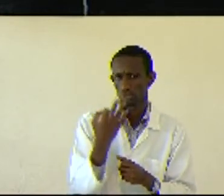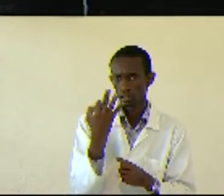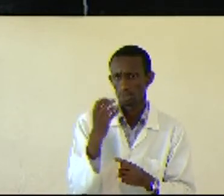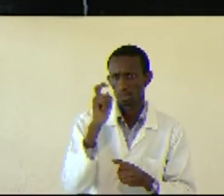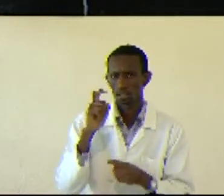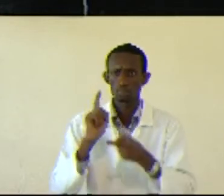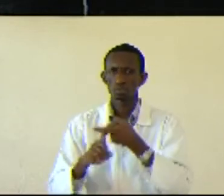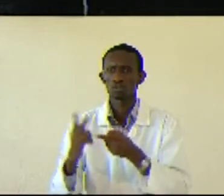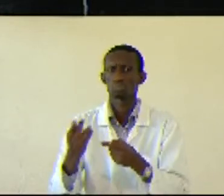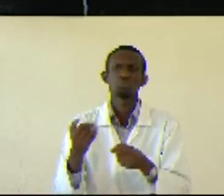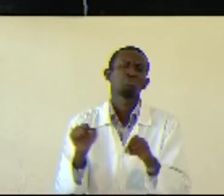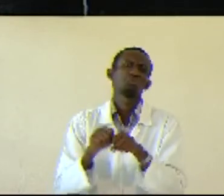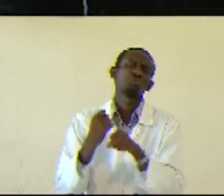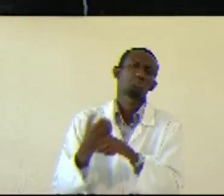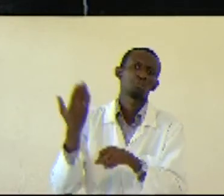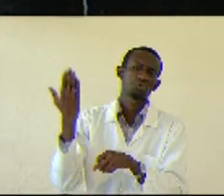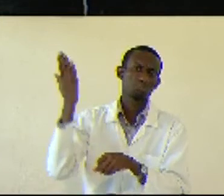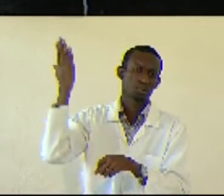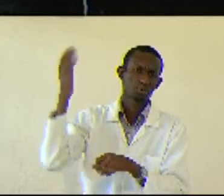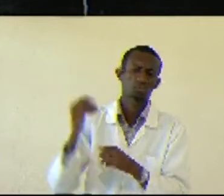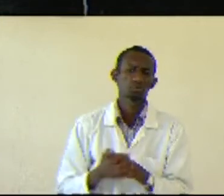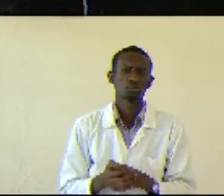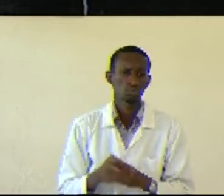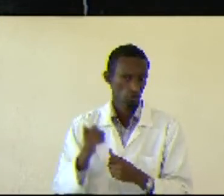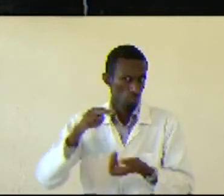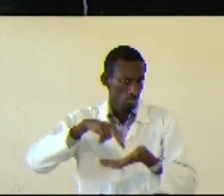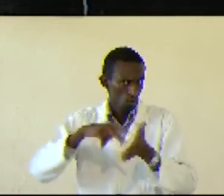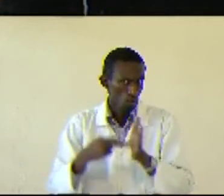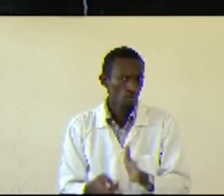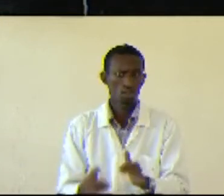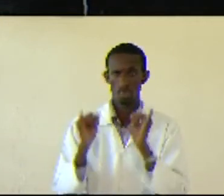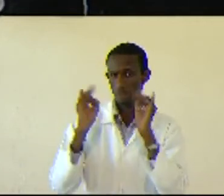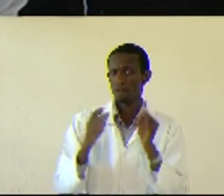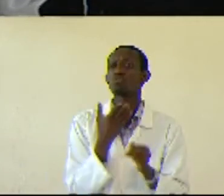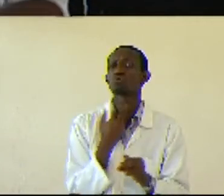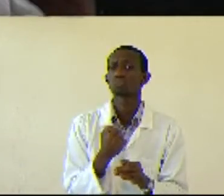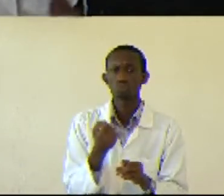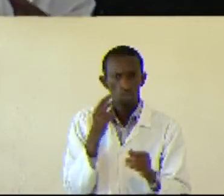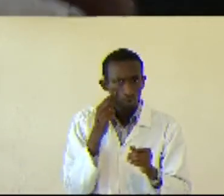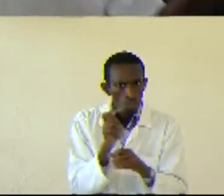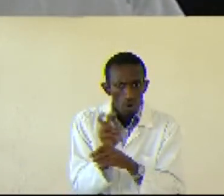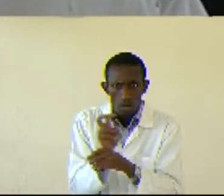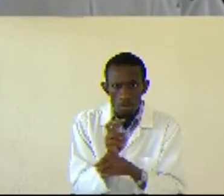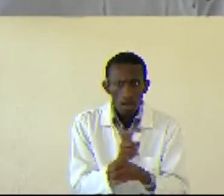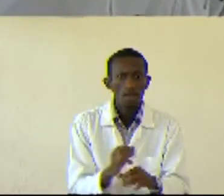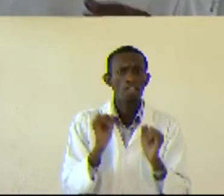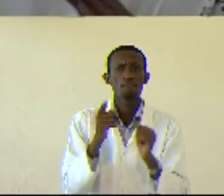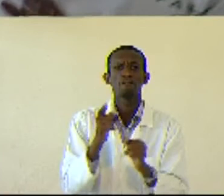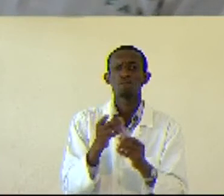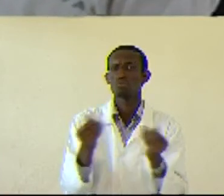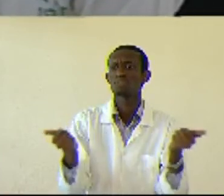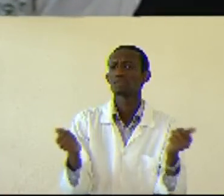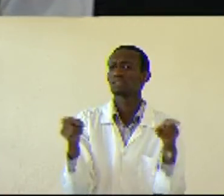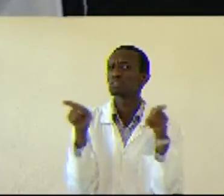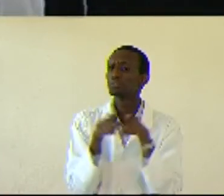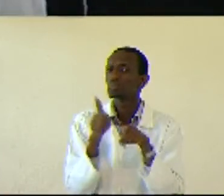done here, isn't it? So it means that if you want to verify if your integral is correct, you are